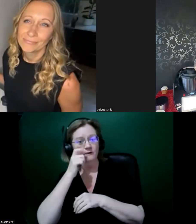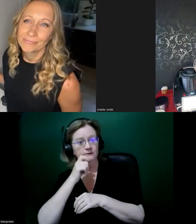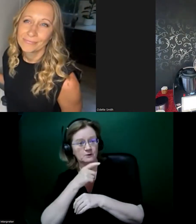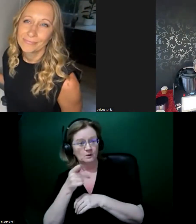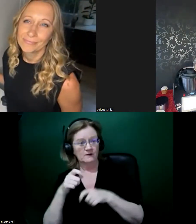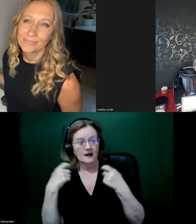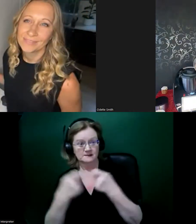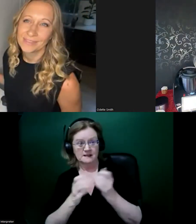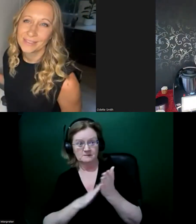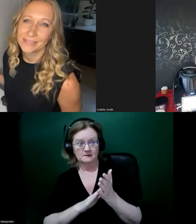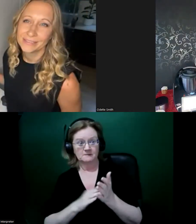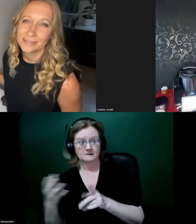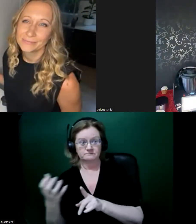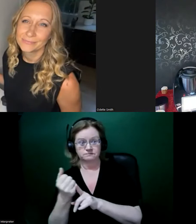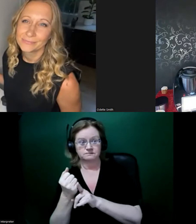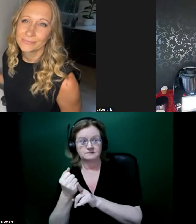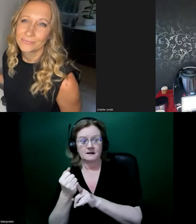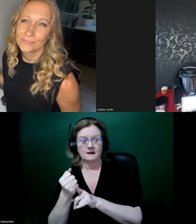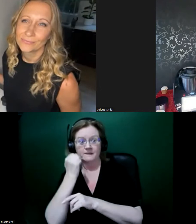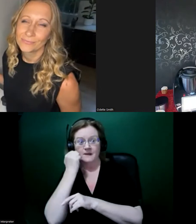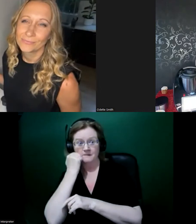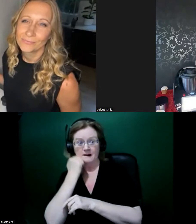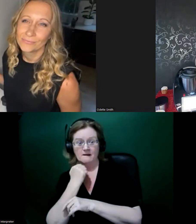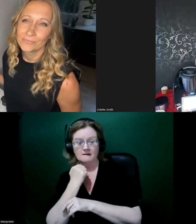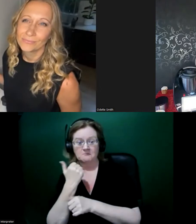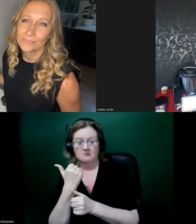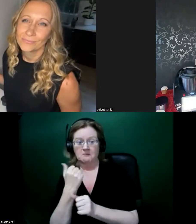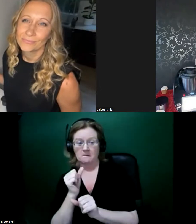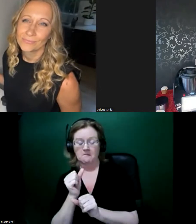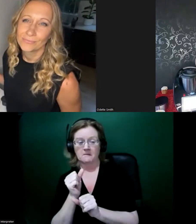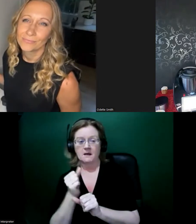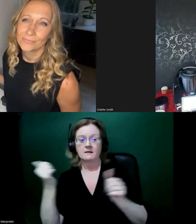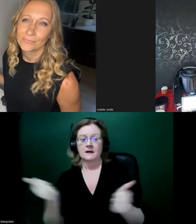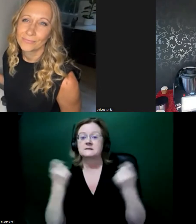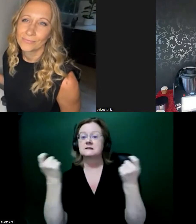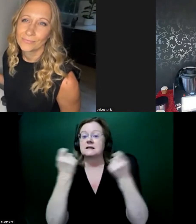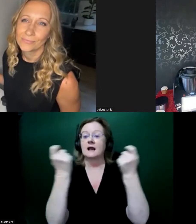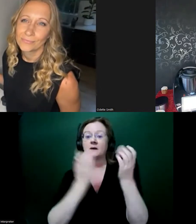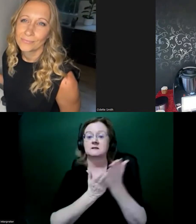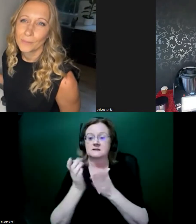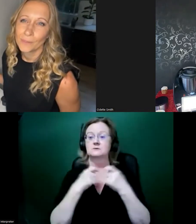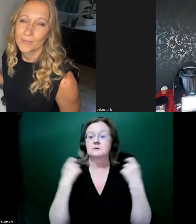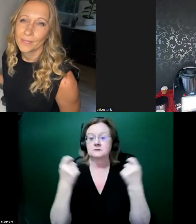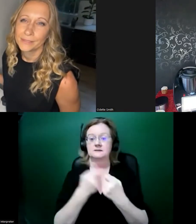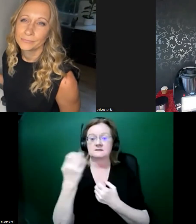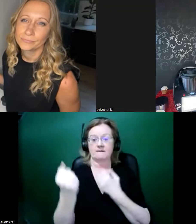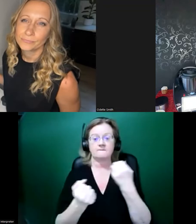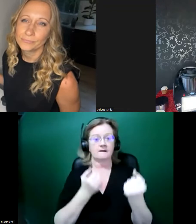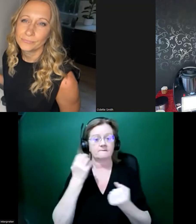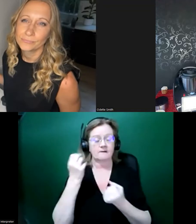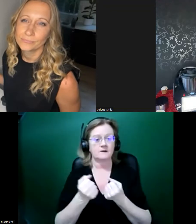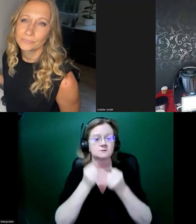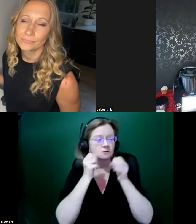the first ones that actually get it, which is pretty darn exciting. There's been lots of celebrations in our team. So huge shout out